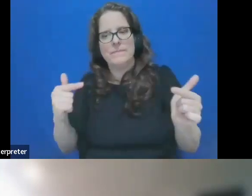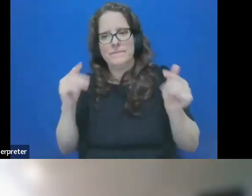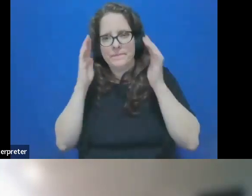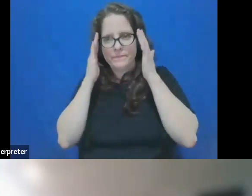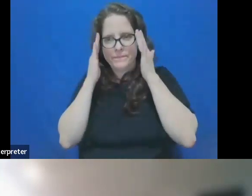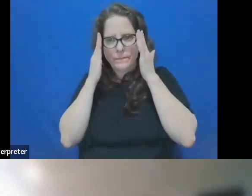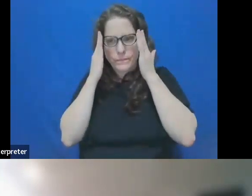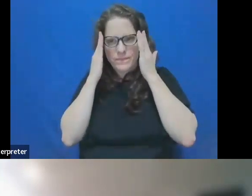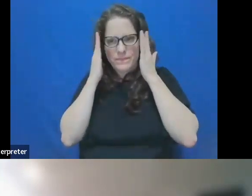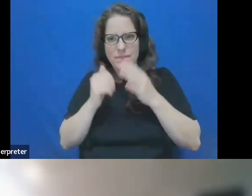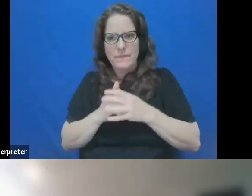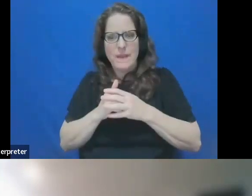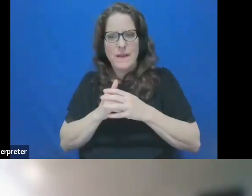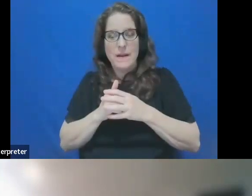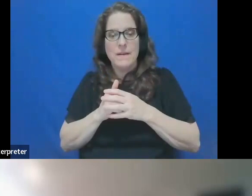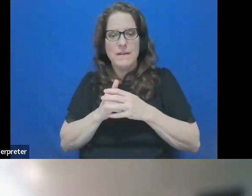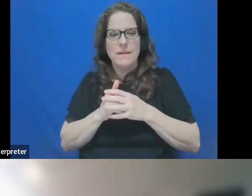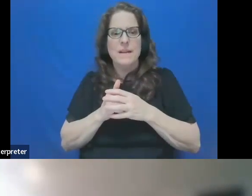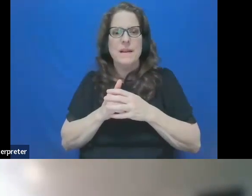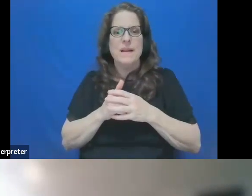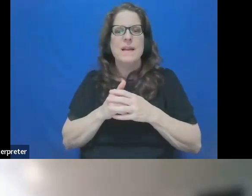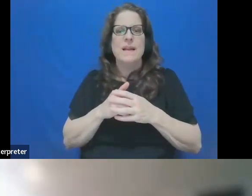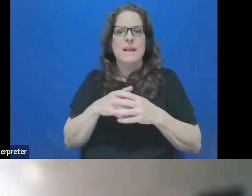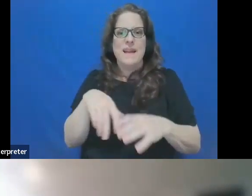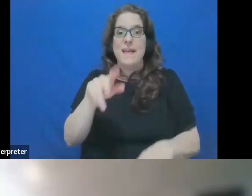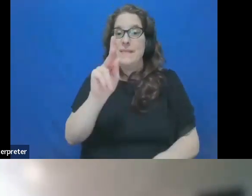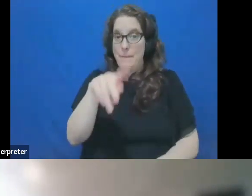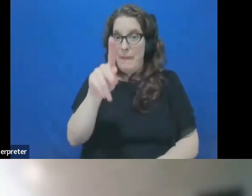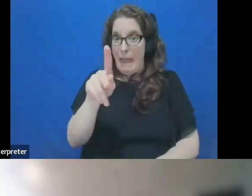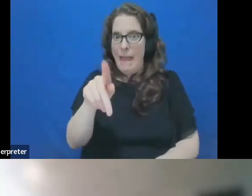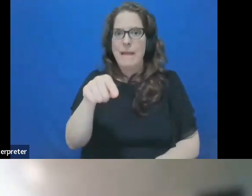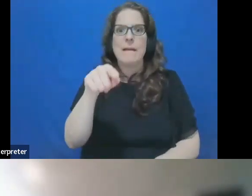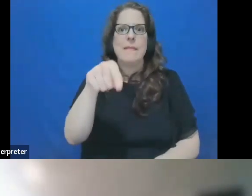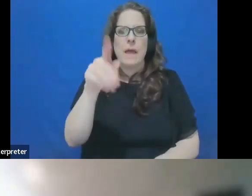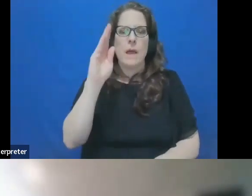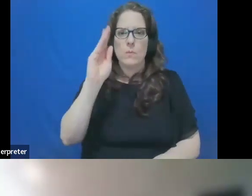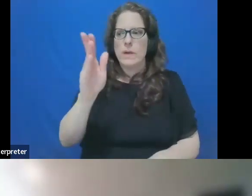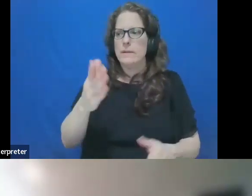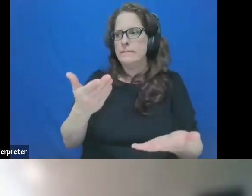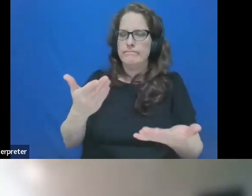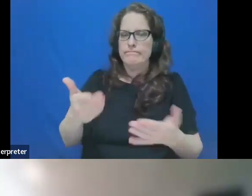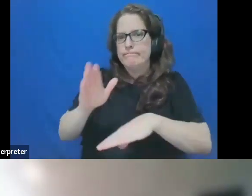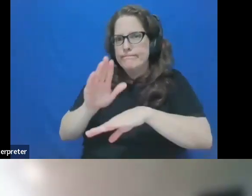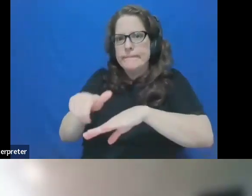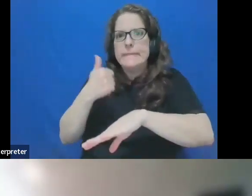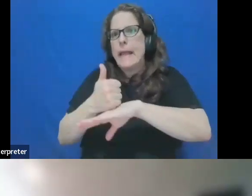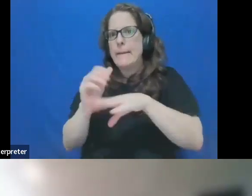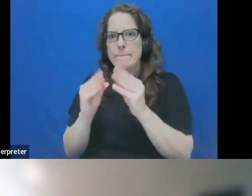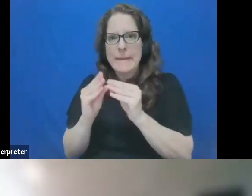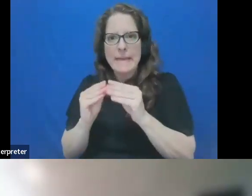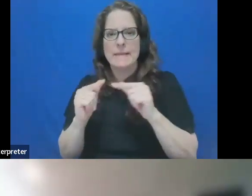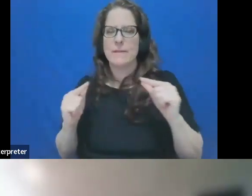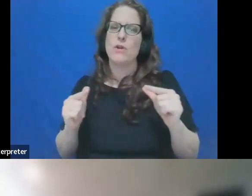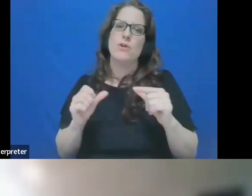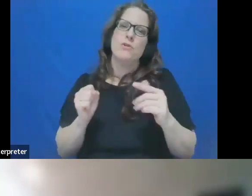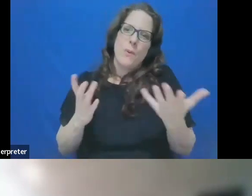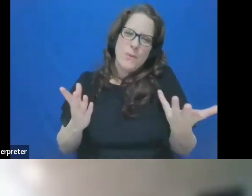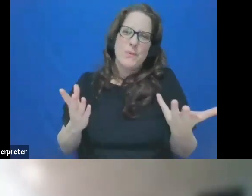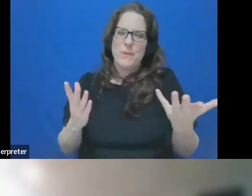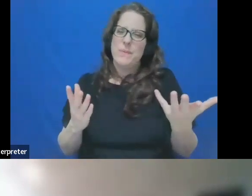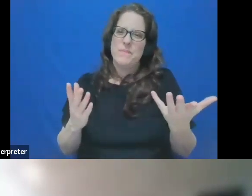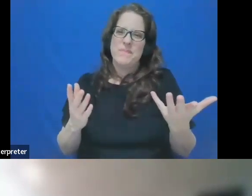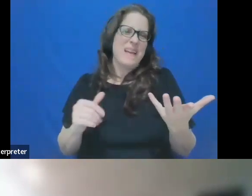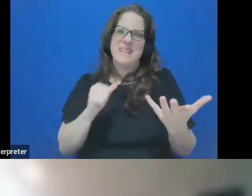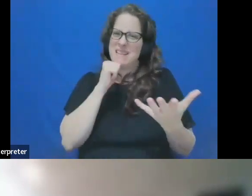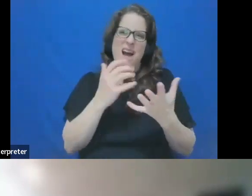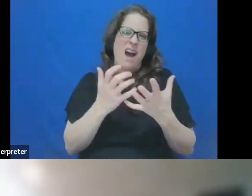ones kind of calling the meetings with the co-trustee to discuss that beneficiary's needs. So it's not going